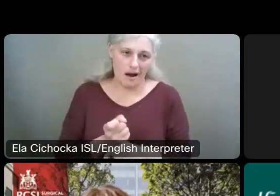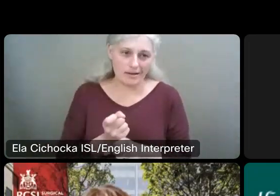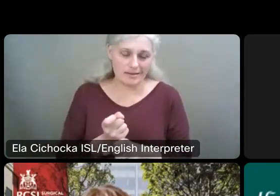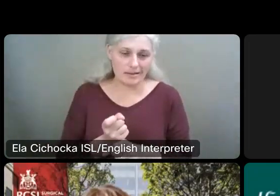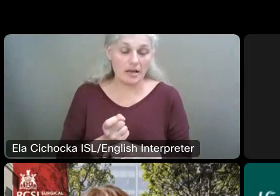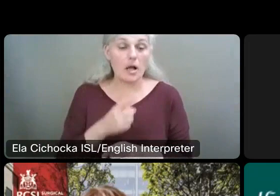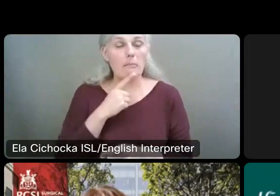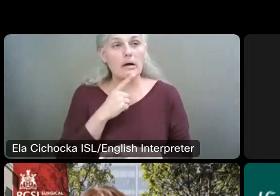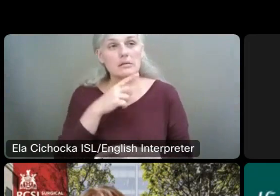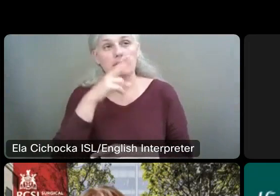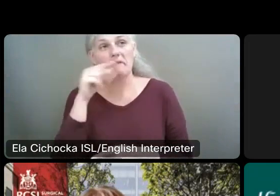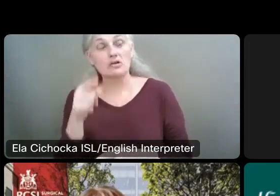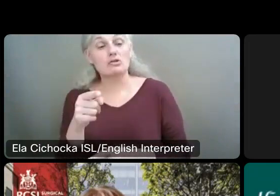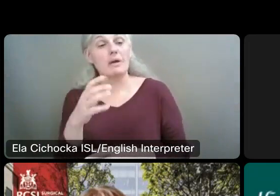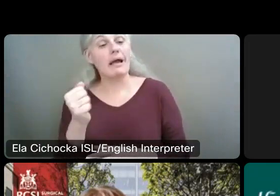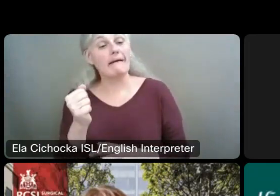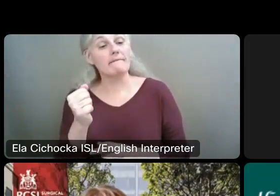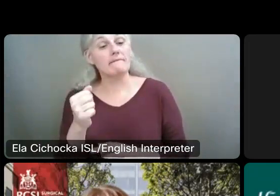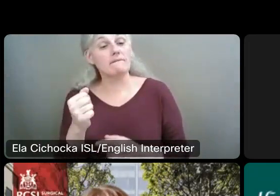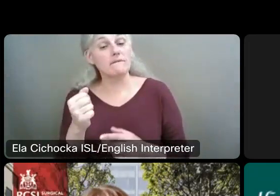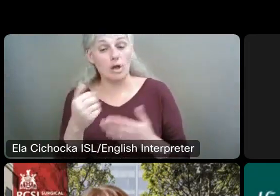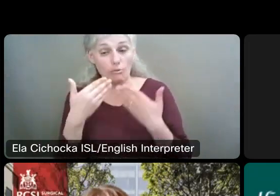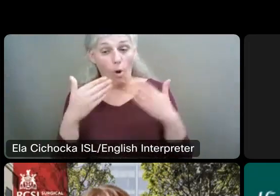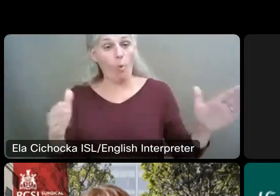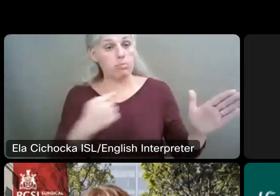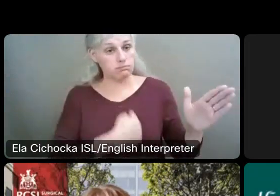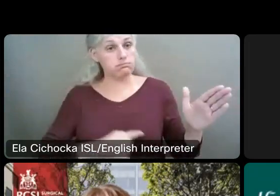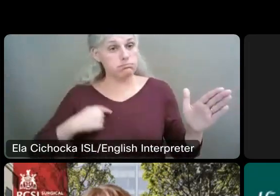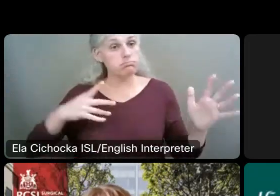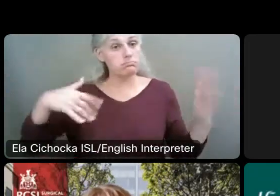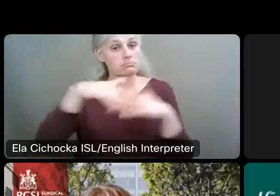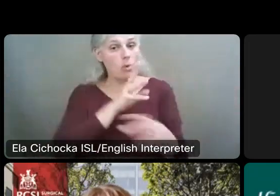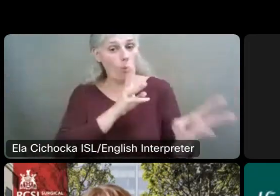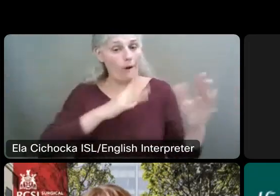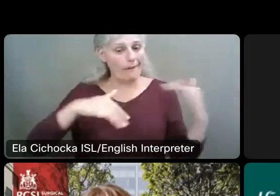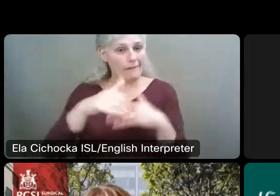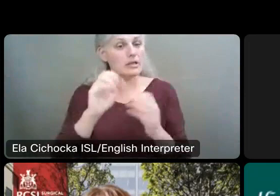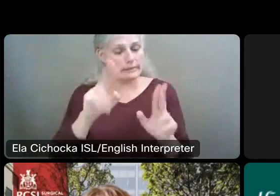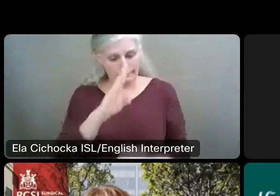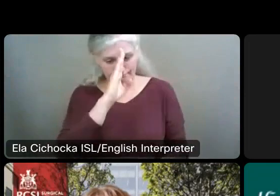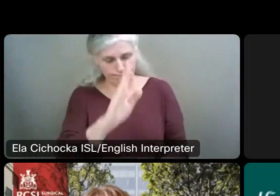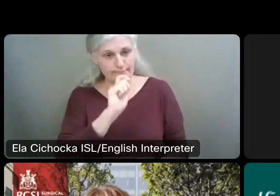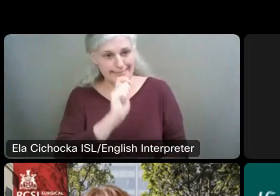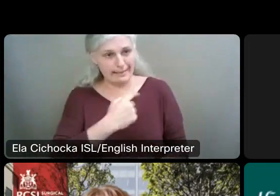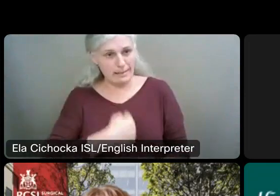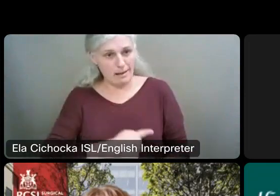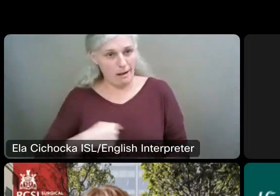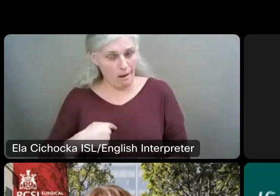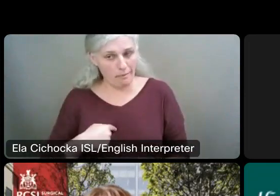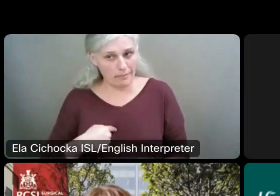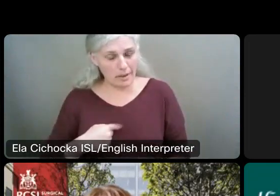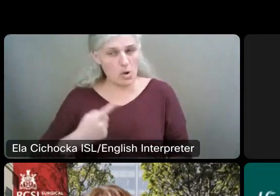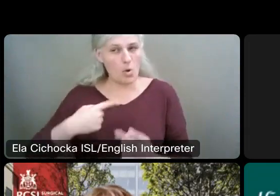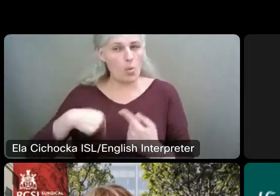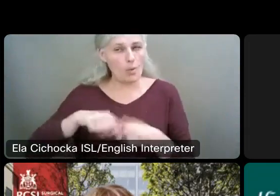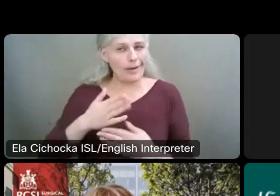But let's just say there is a degree of openness, you know, in the working environment that you're in. We like to